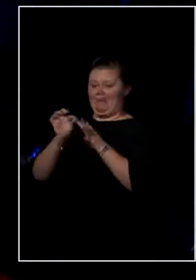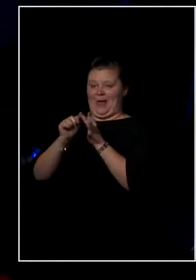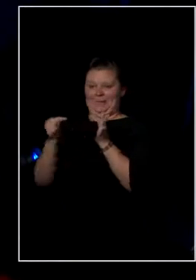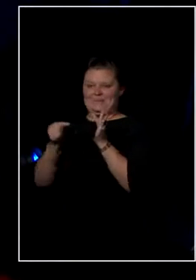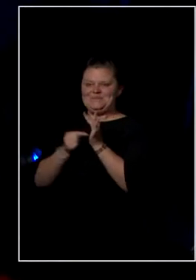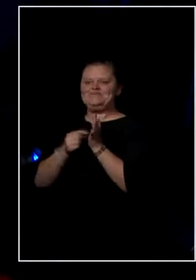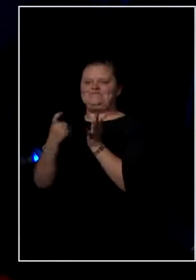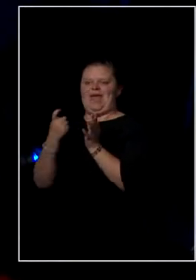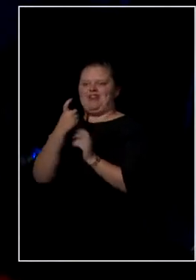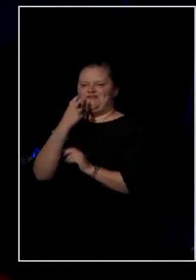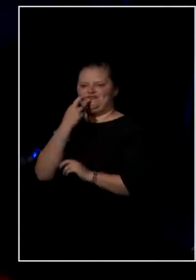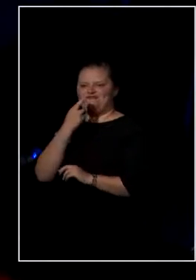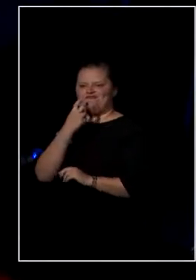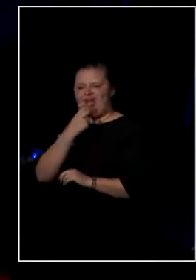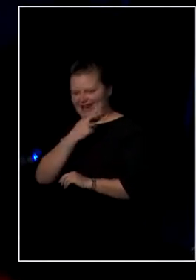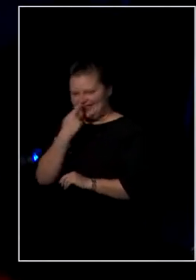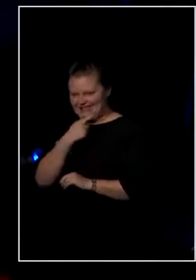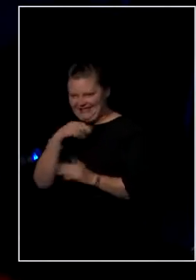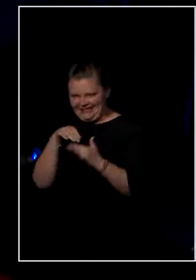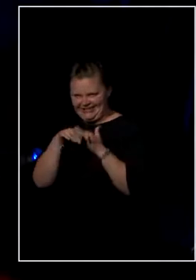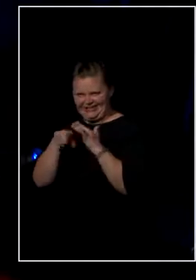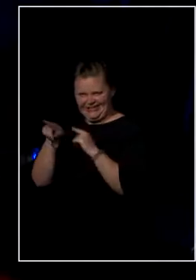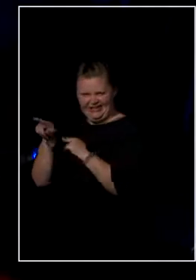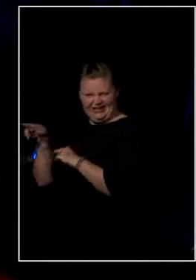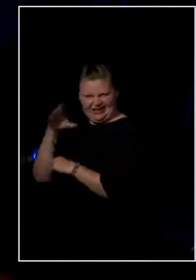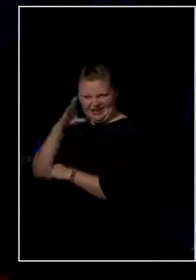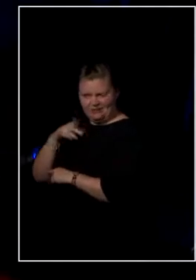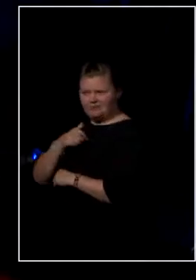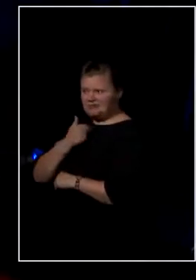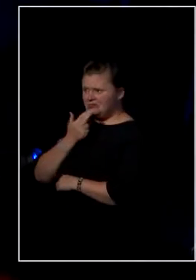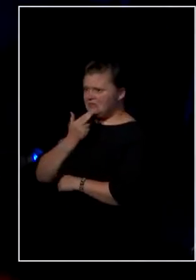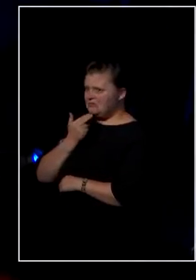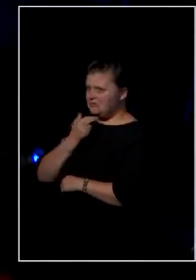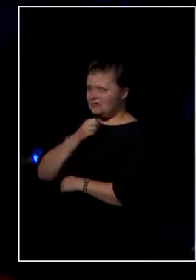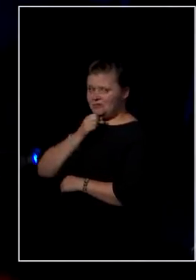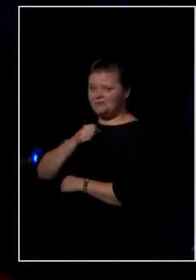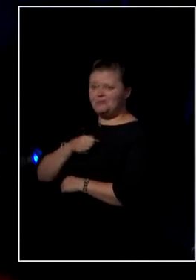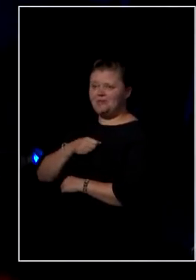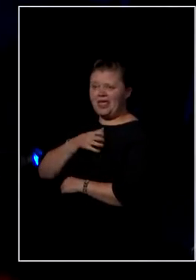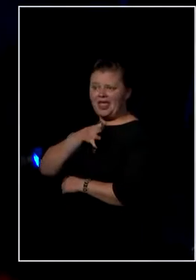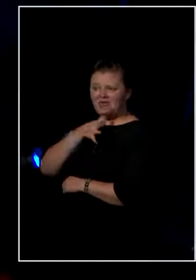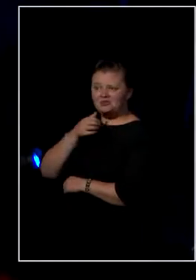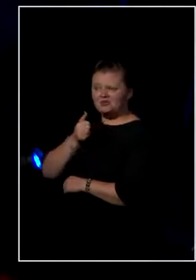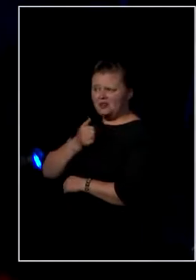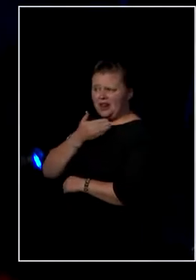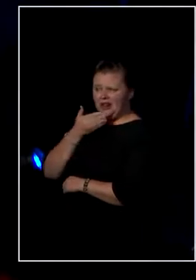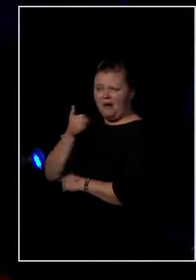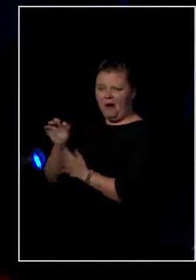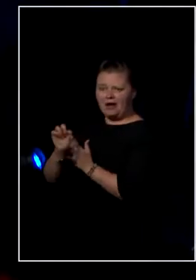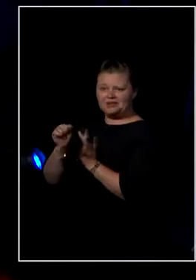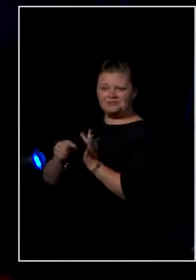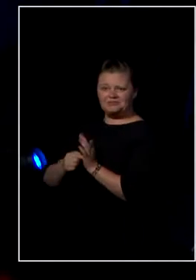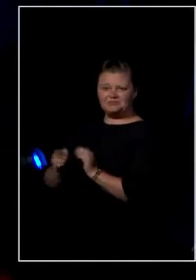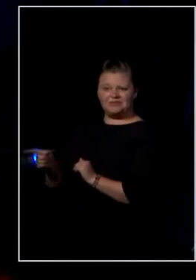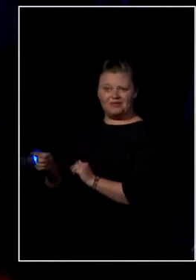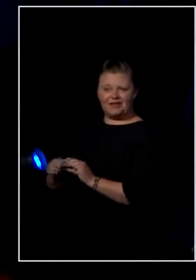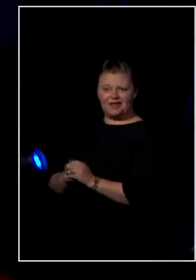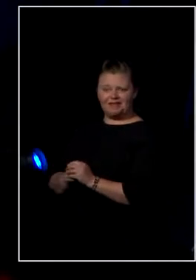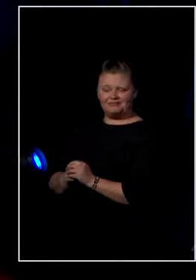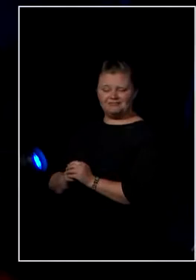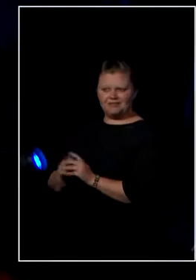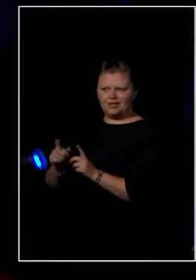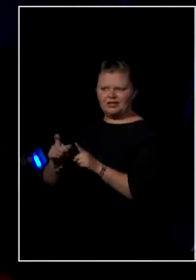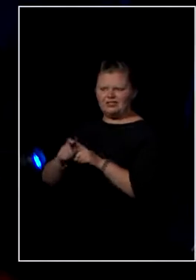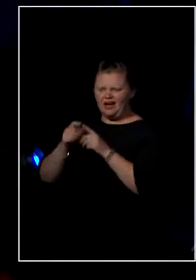cage in his bedroom. The person is cute, and I think it's quite sweet that he has a pet rat. It's so difficult to